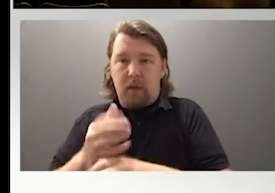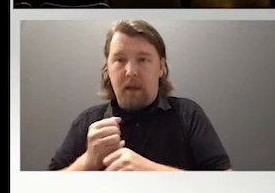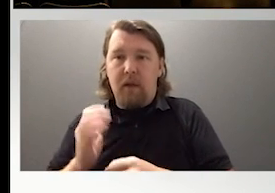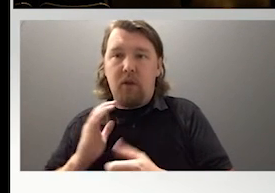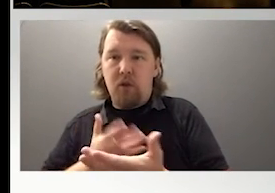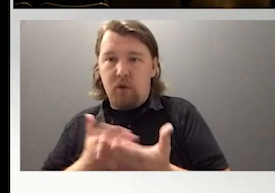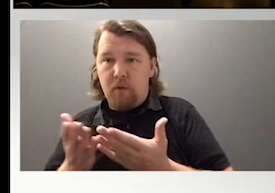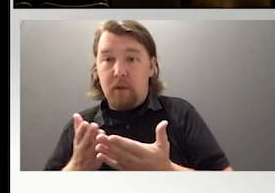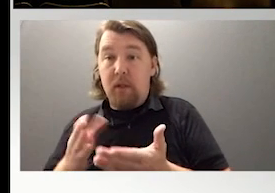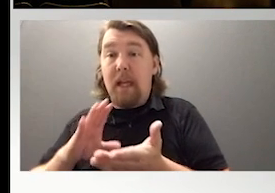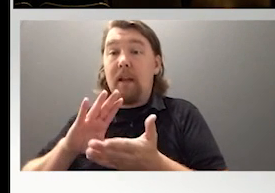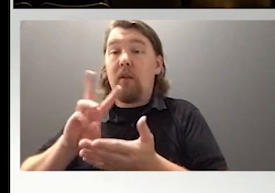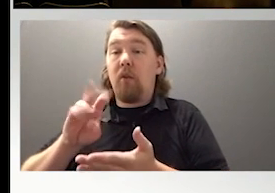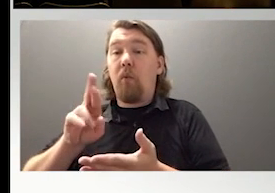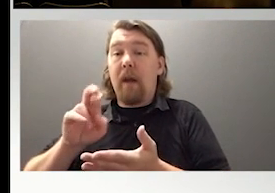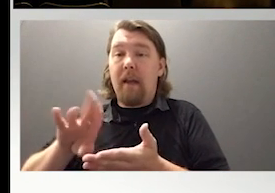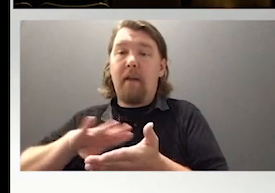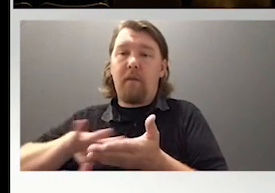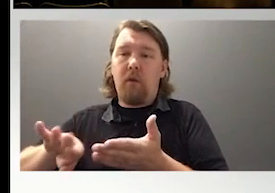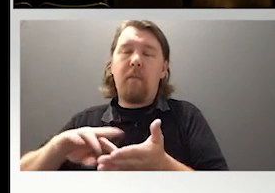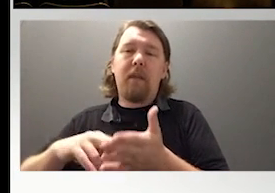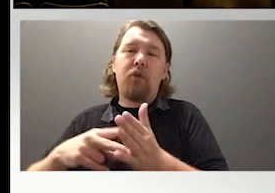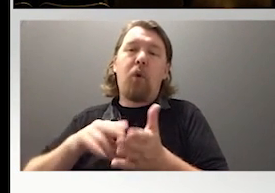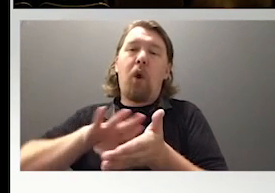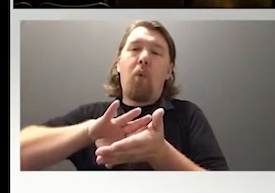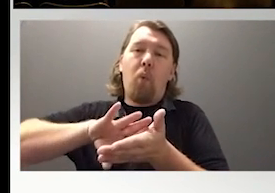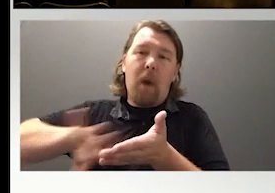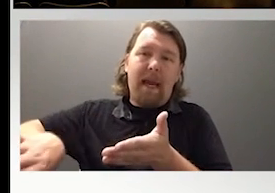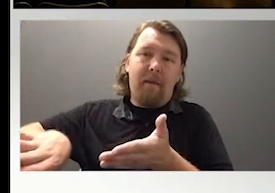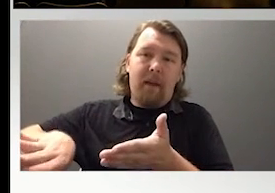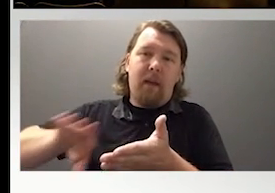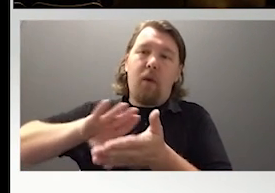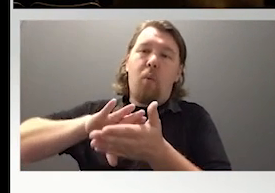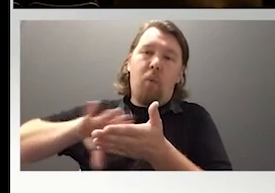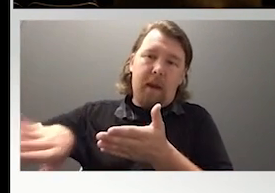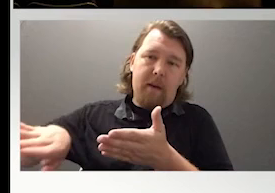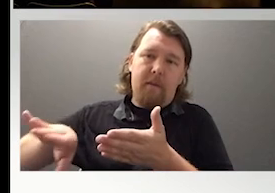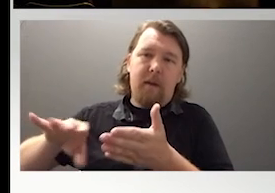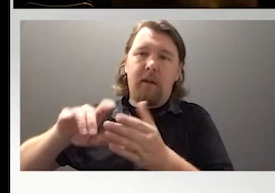we're waiving certain requirements. I hope that makes sense.